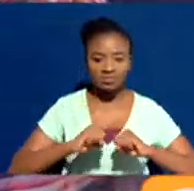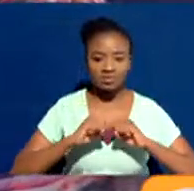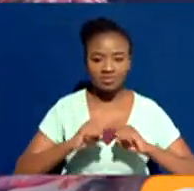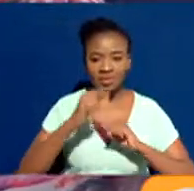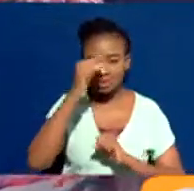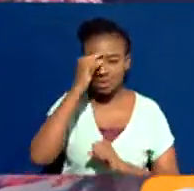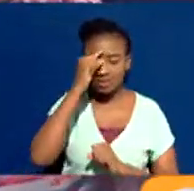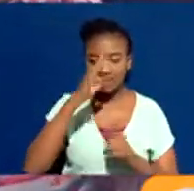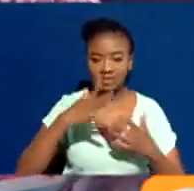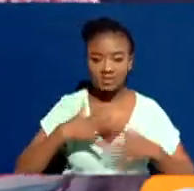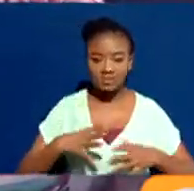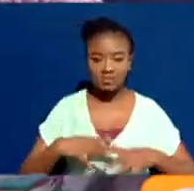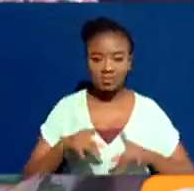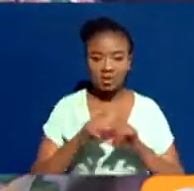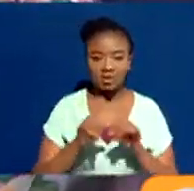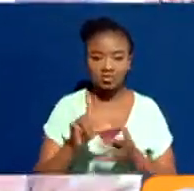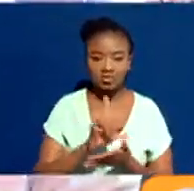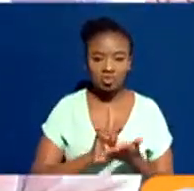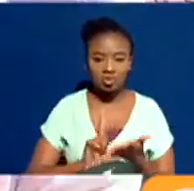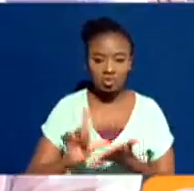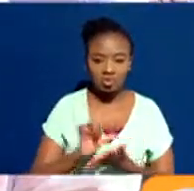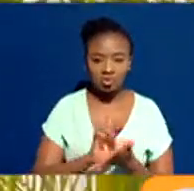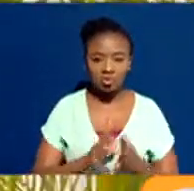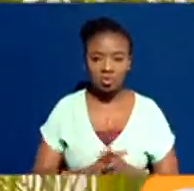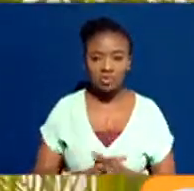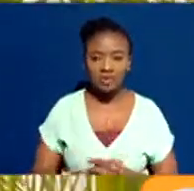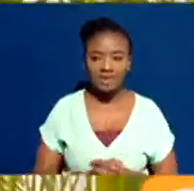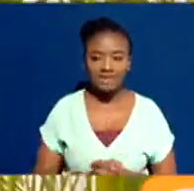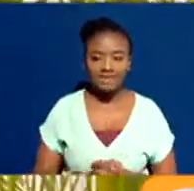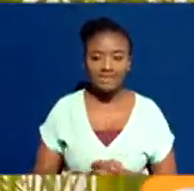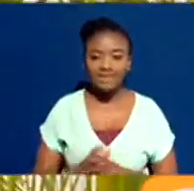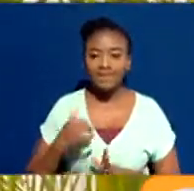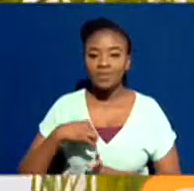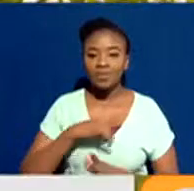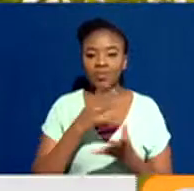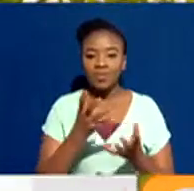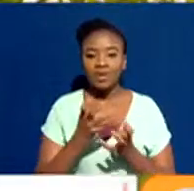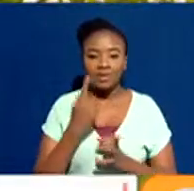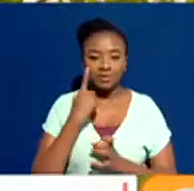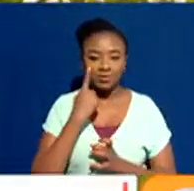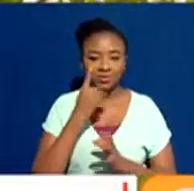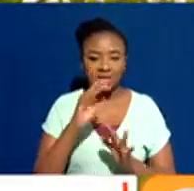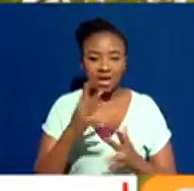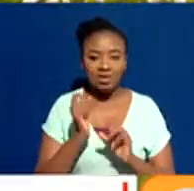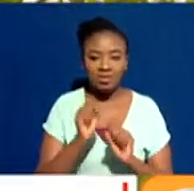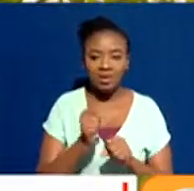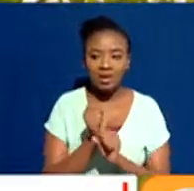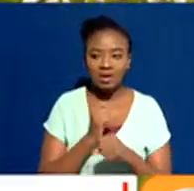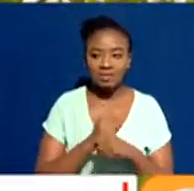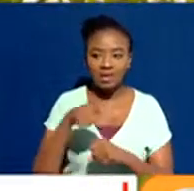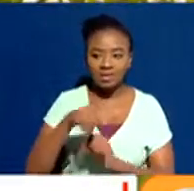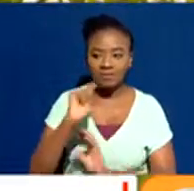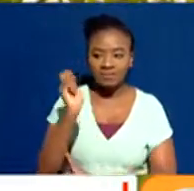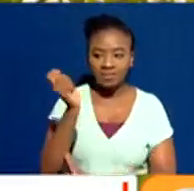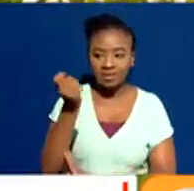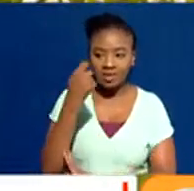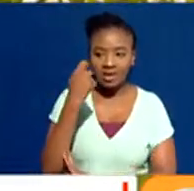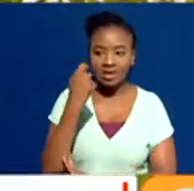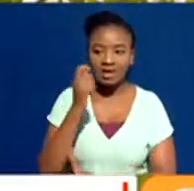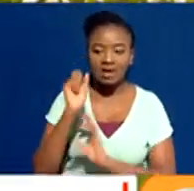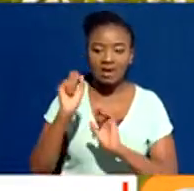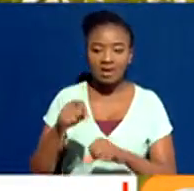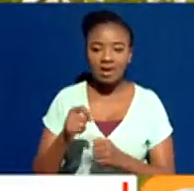fellow investors, and locals. Let us see how we can make Kenya import-free. Clinker, that is cement and